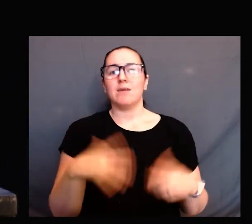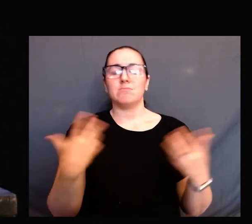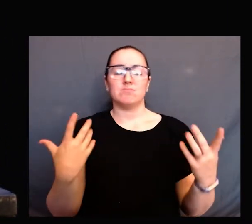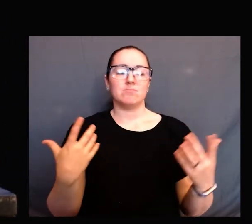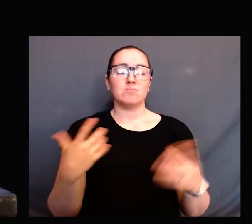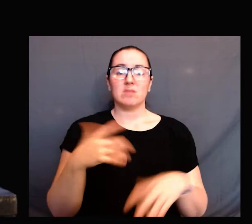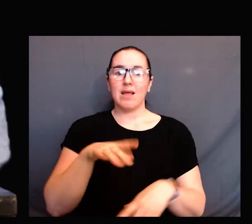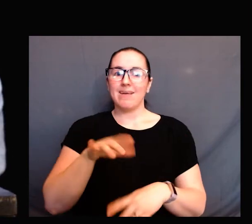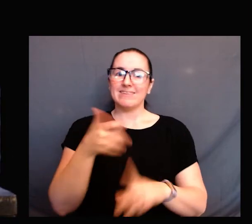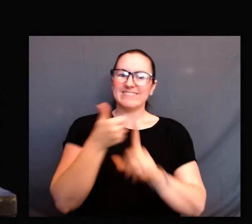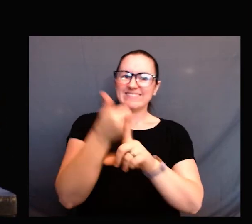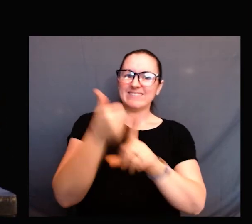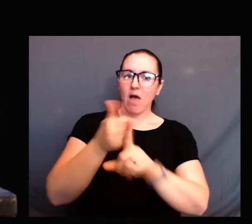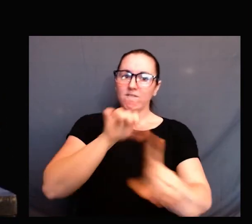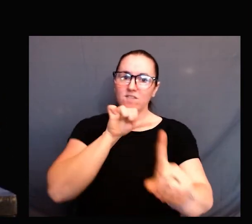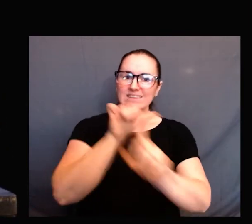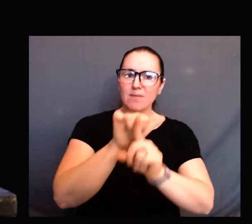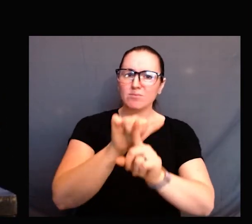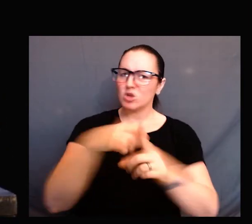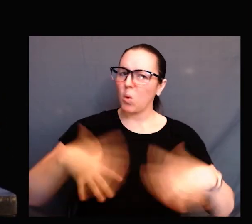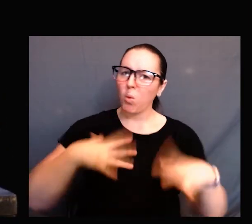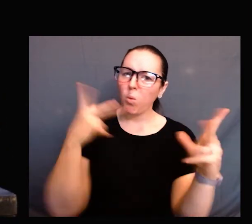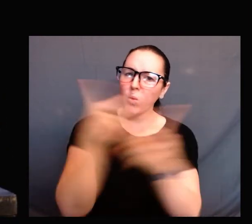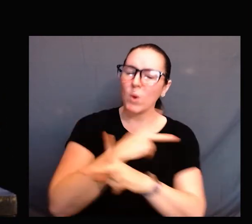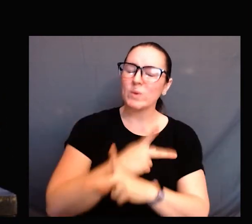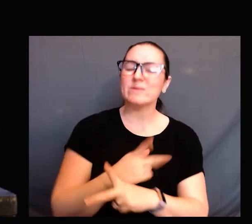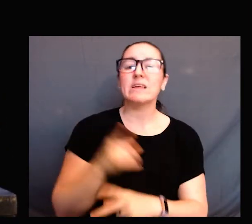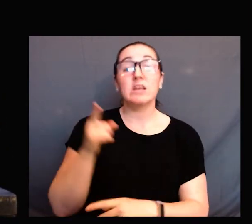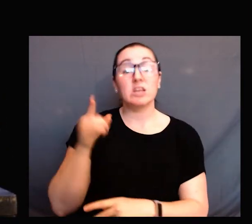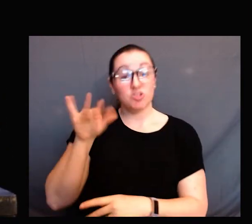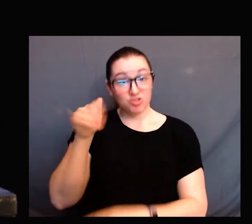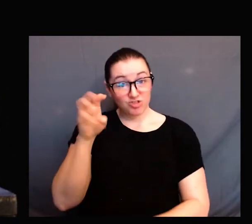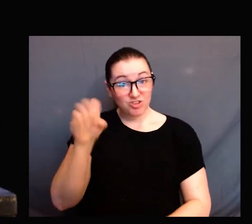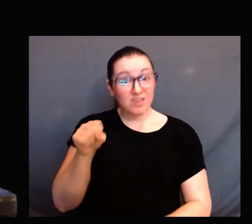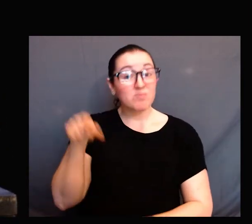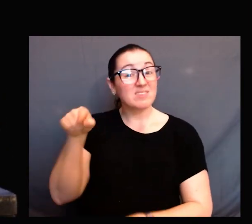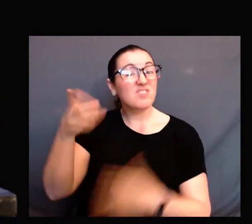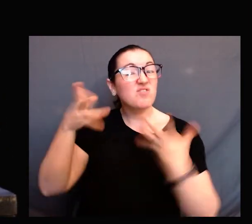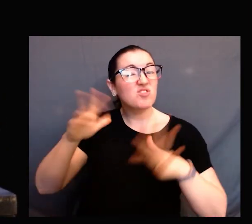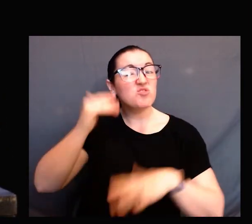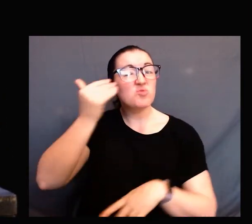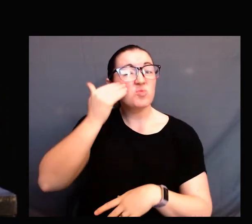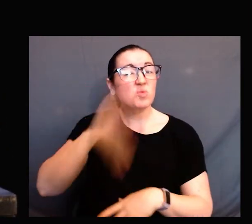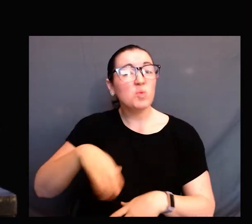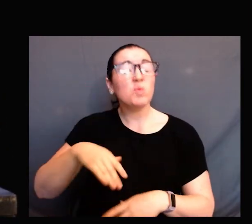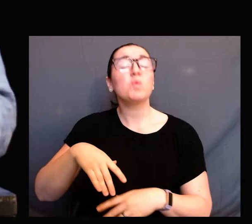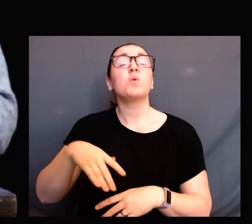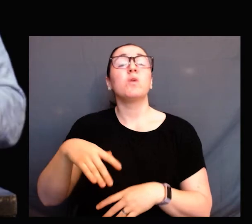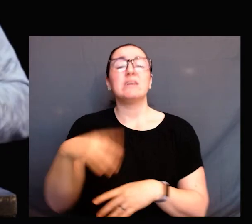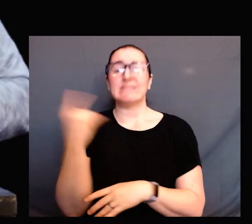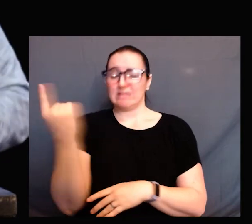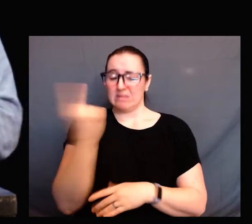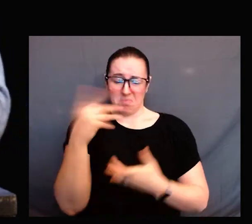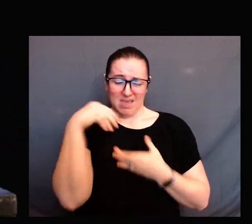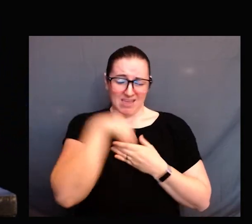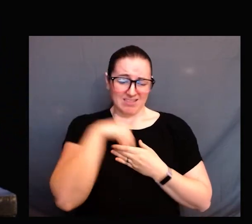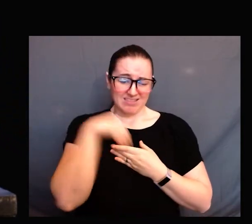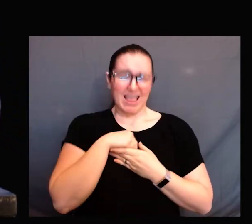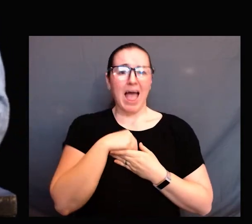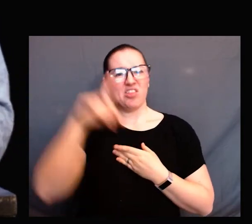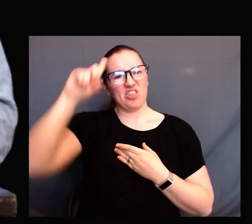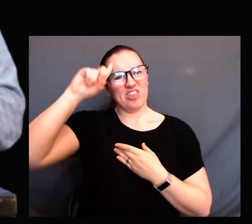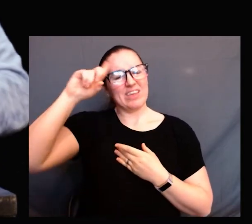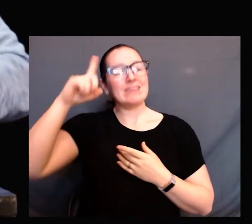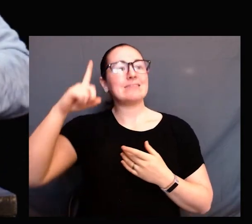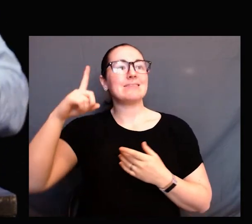worse deception than self-deception. Now, how does he know this? Because he knew, James knew, that there is something inside of